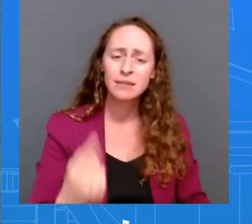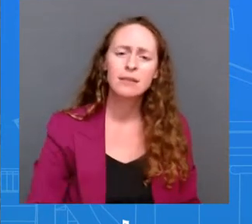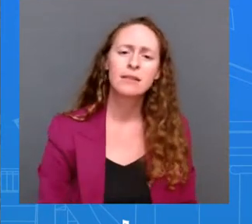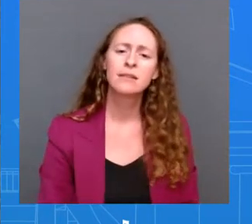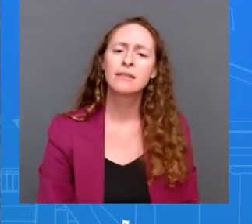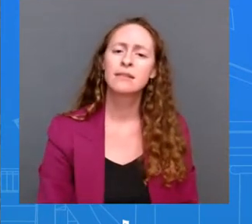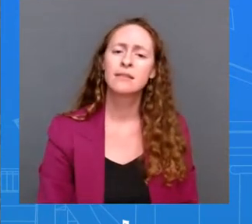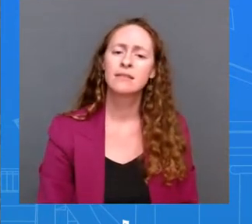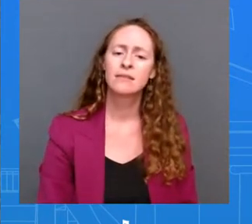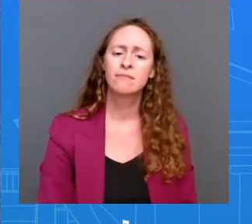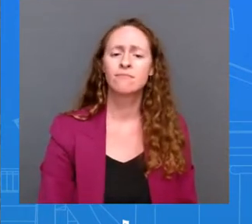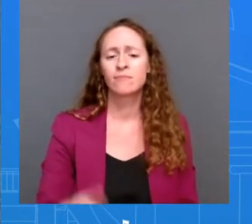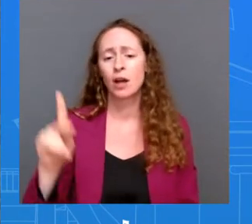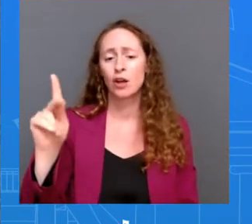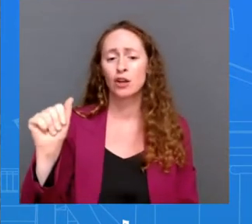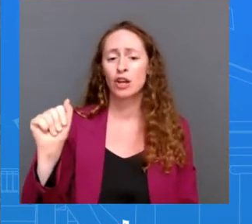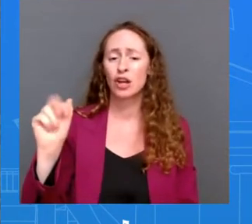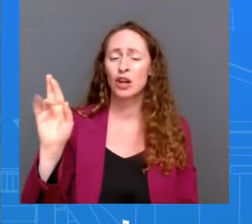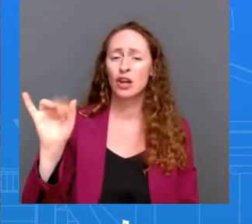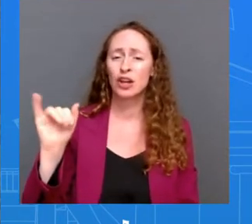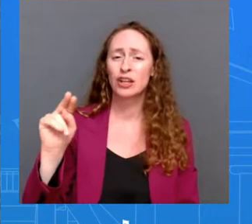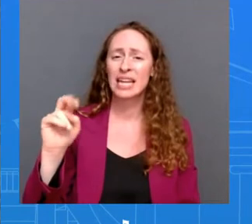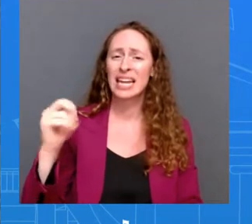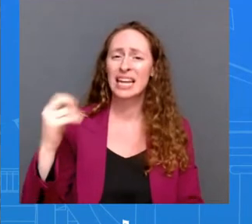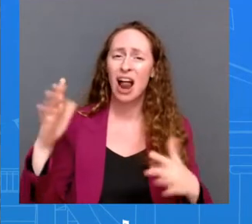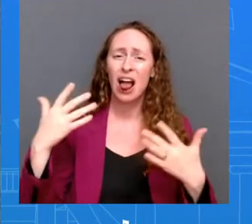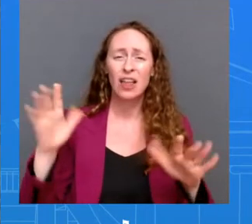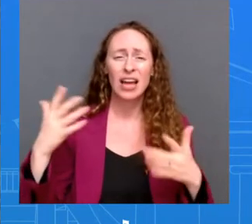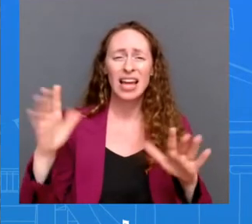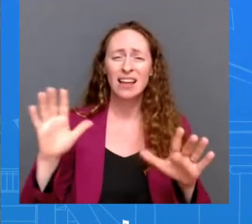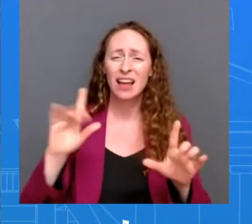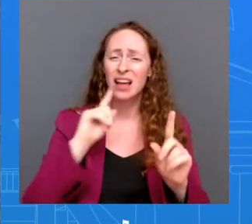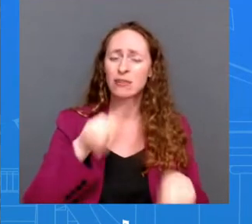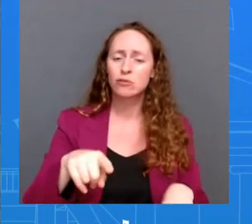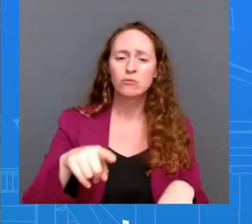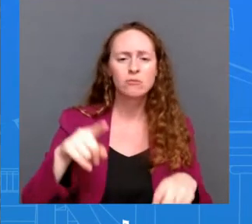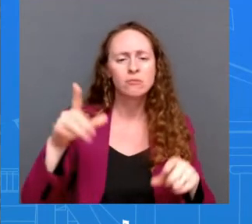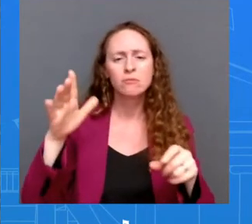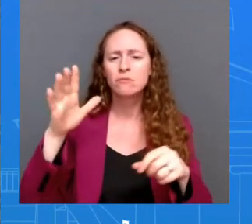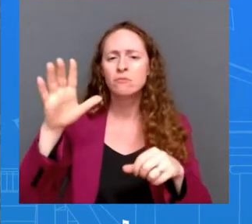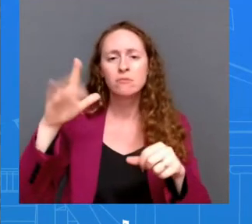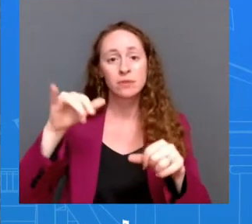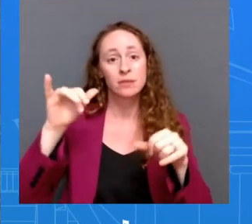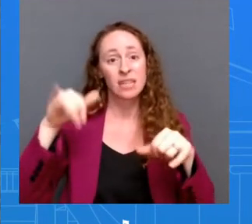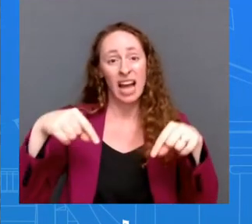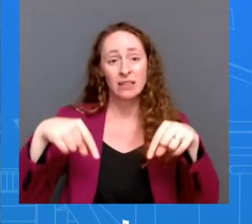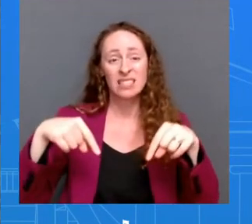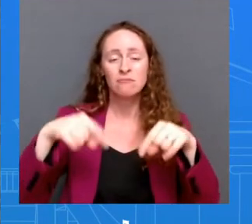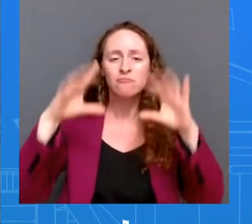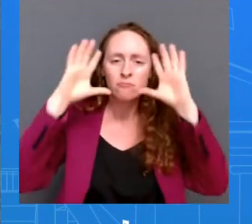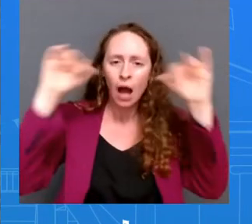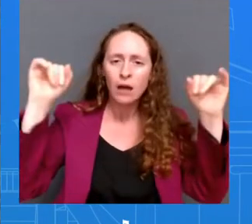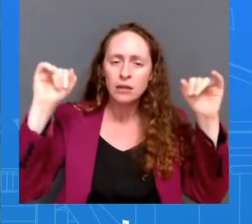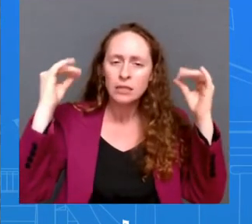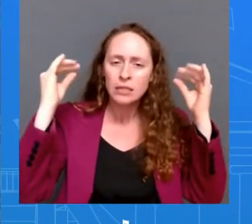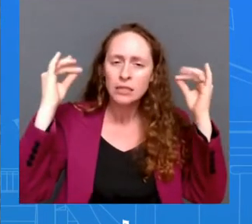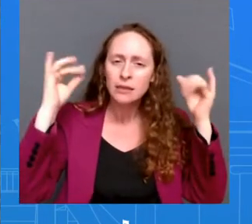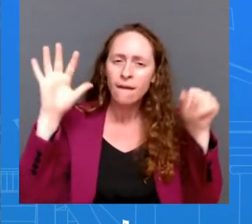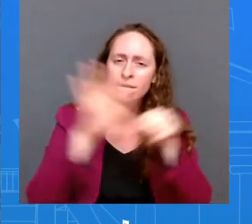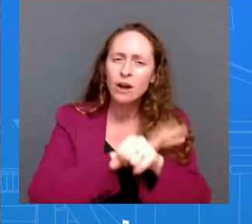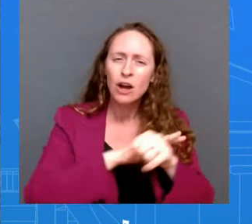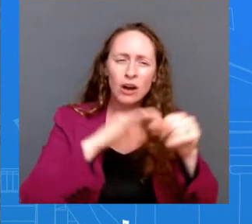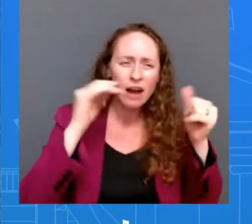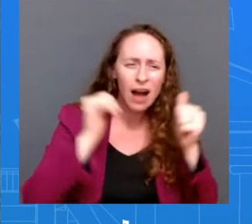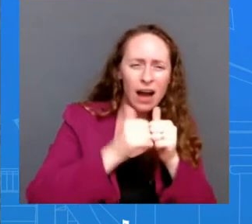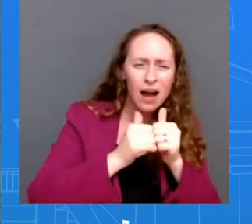team are working this literally every day. And just like I won't get into the details of the proposal that we've put